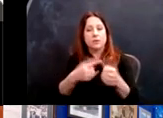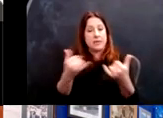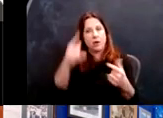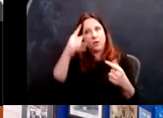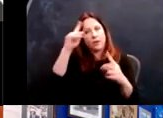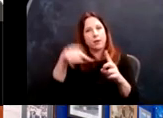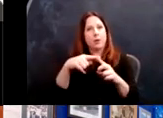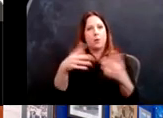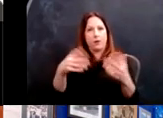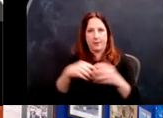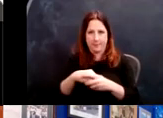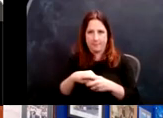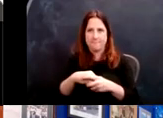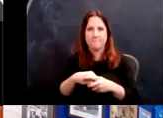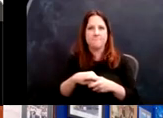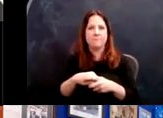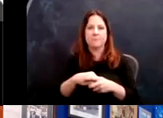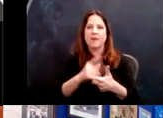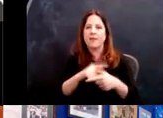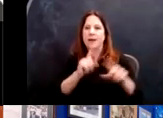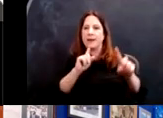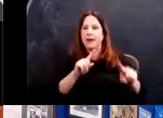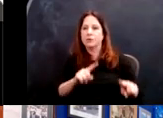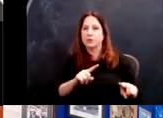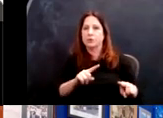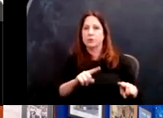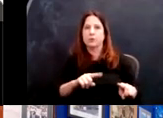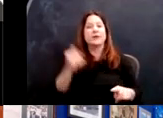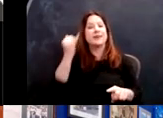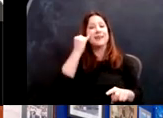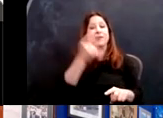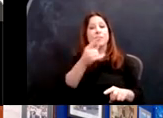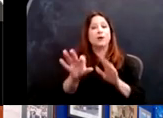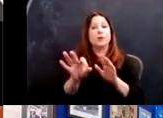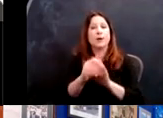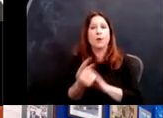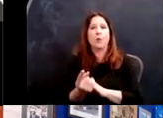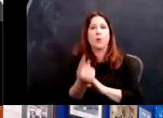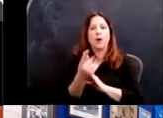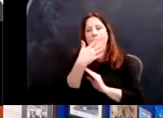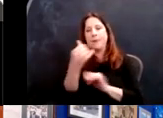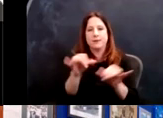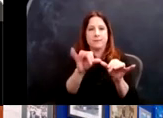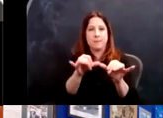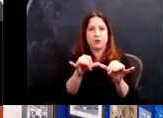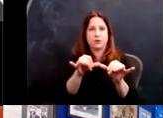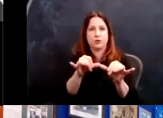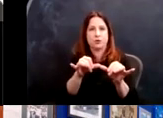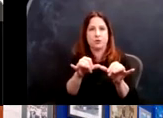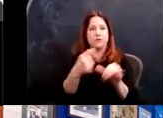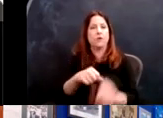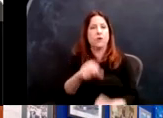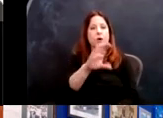now and give us an answer for is to say, if you had to pick one best measure of an